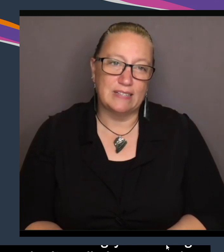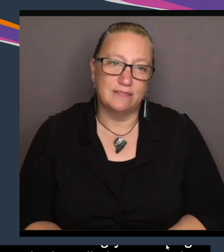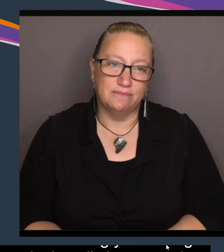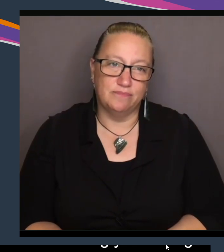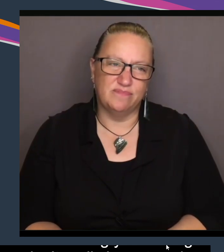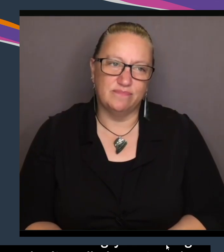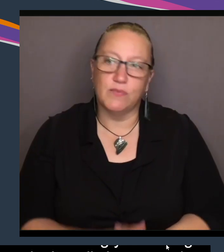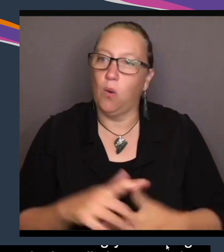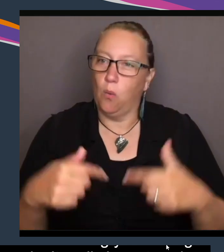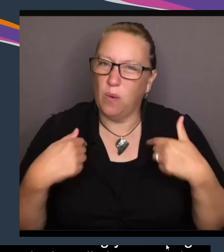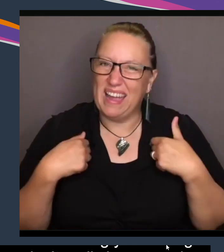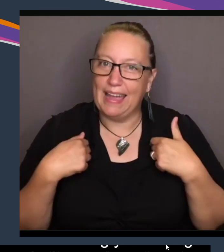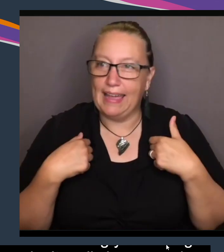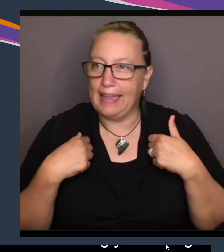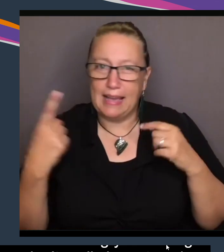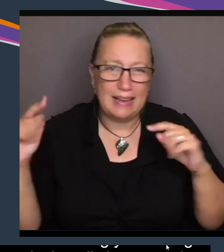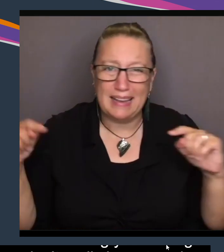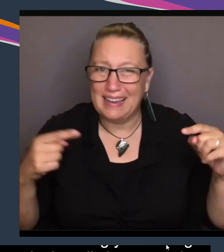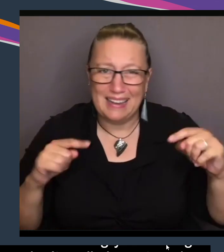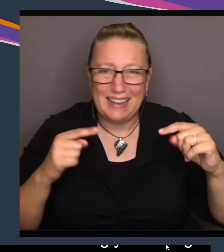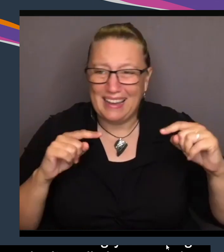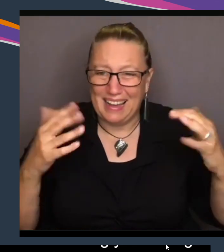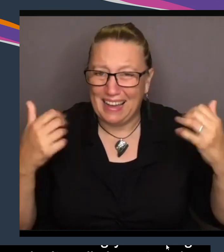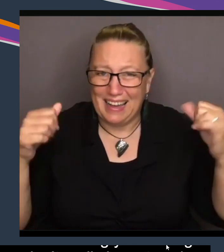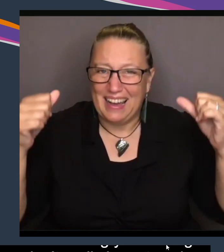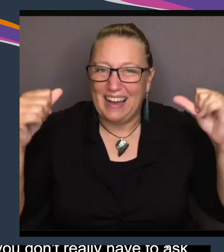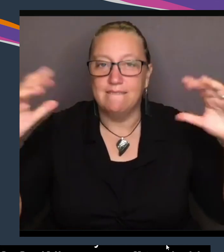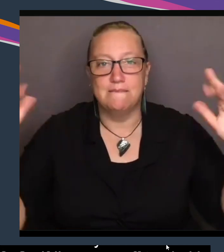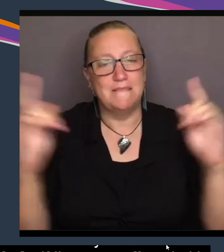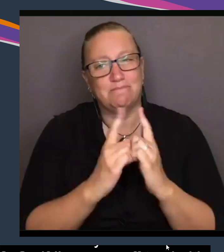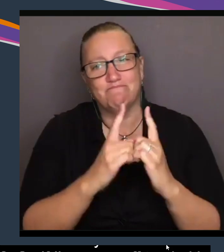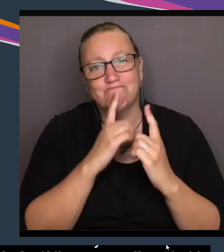We tracked each other down many years ago, didn't we, darling?